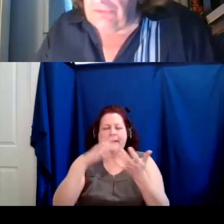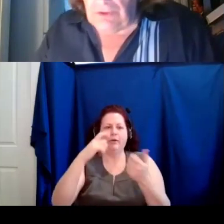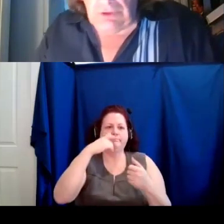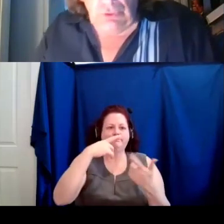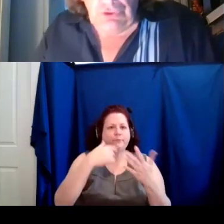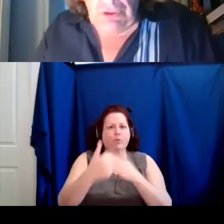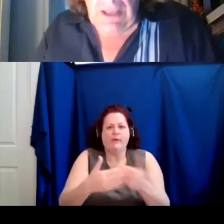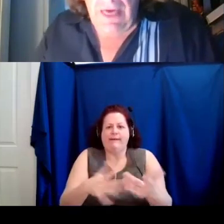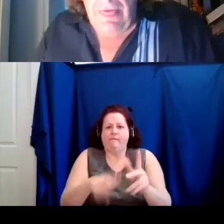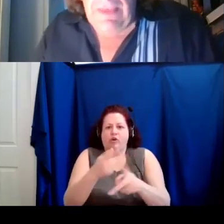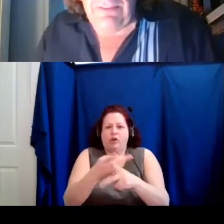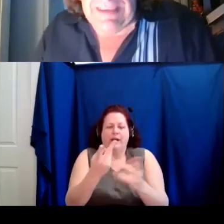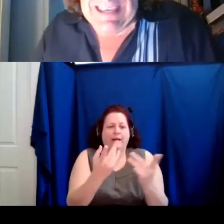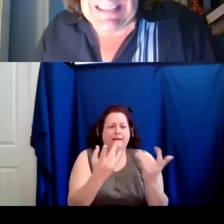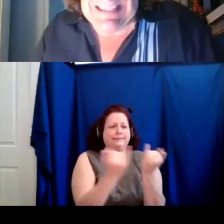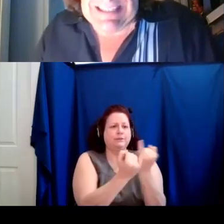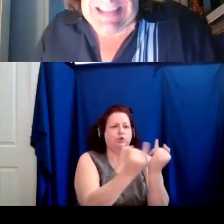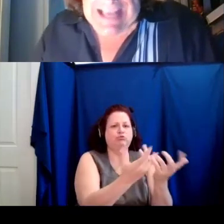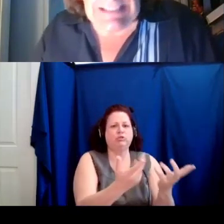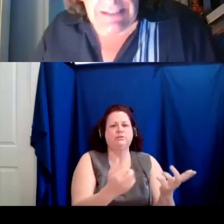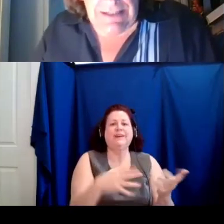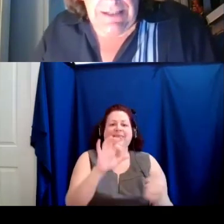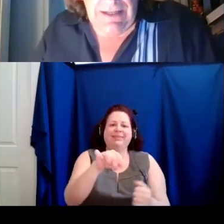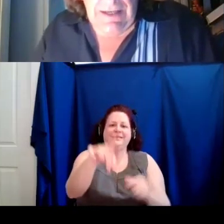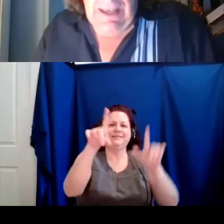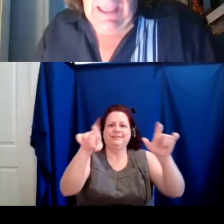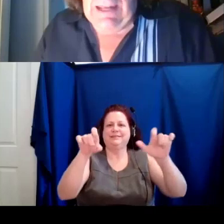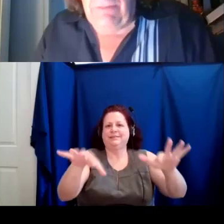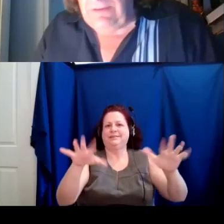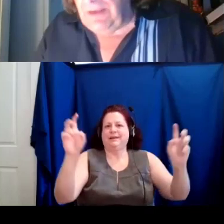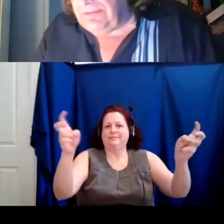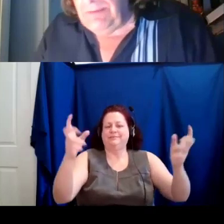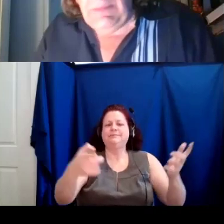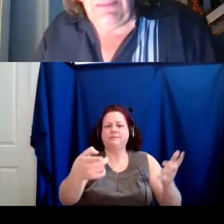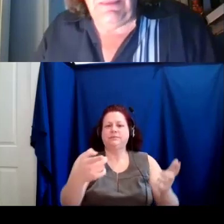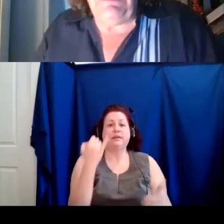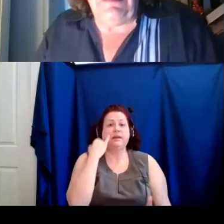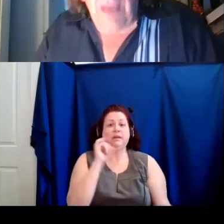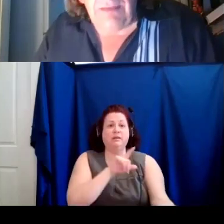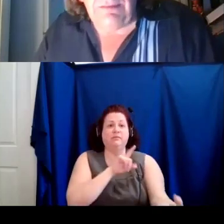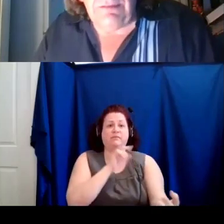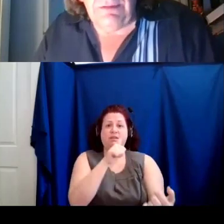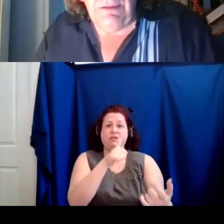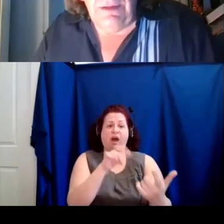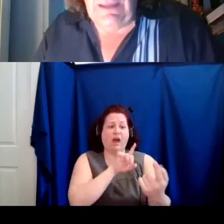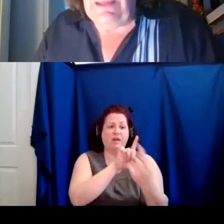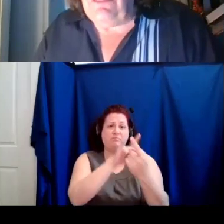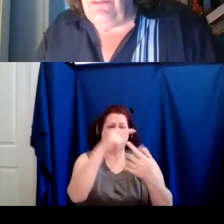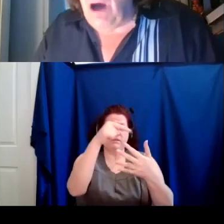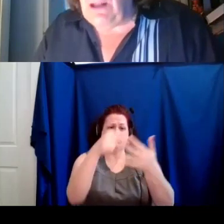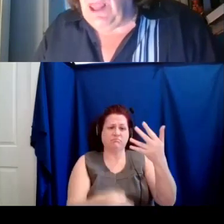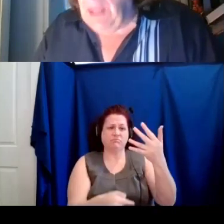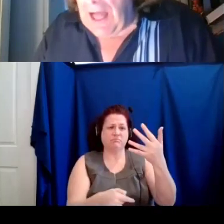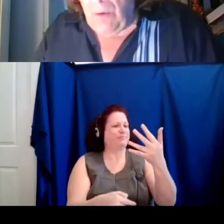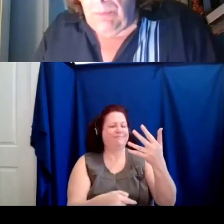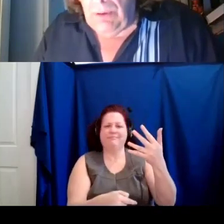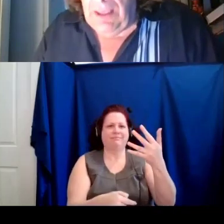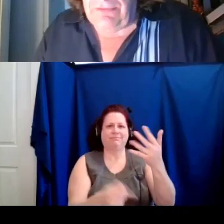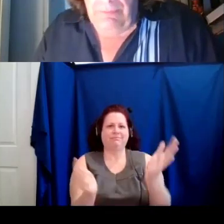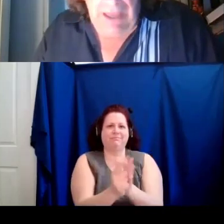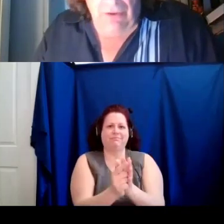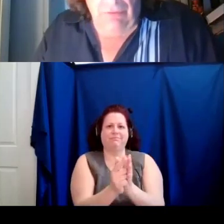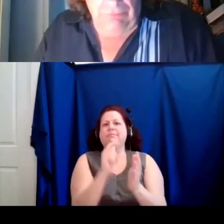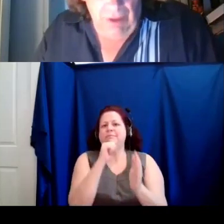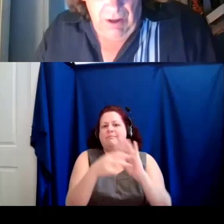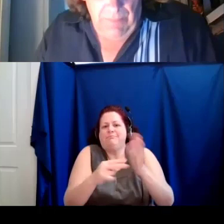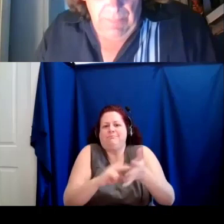or a seclusion, this is the test. And if it doesn't meet this test, it is not allowable as